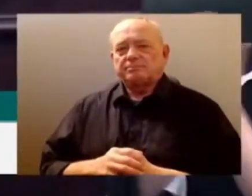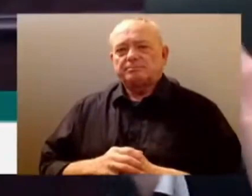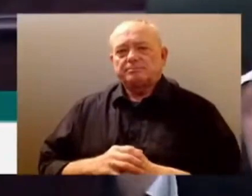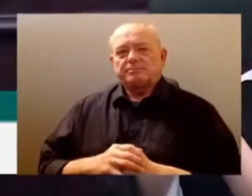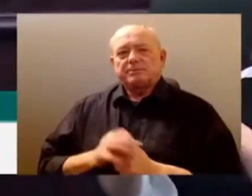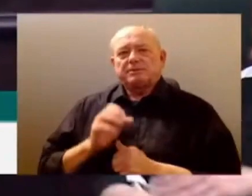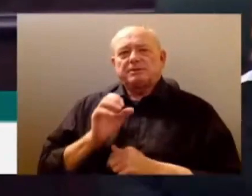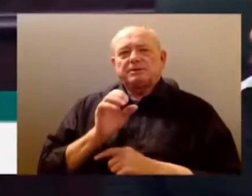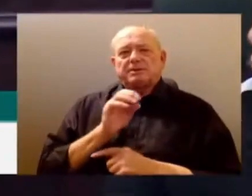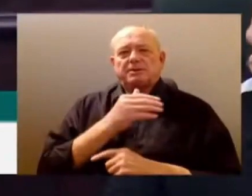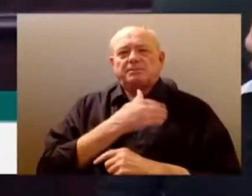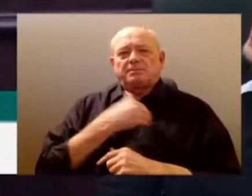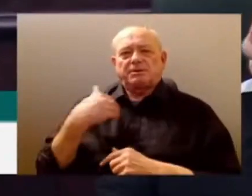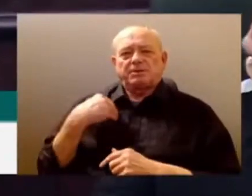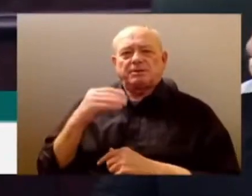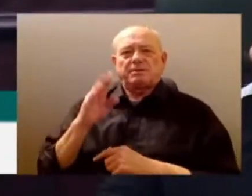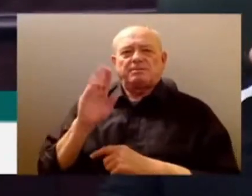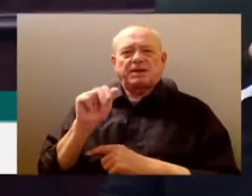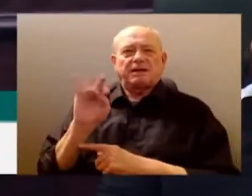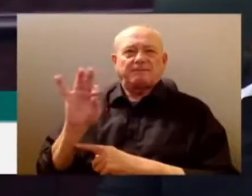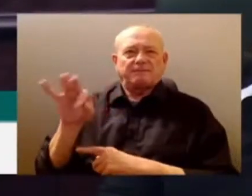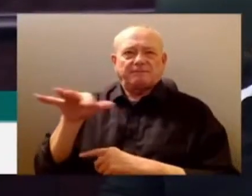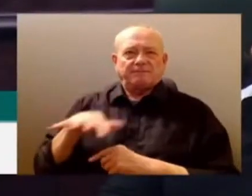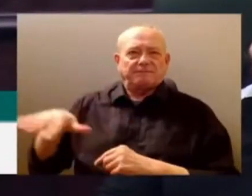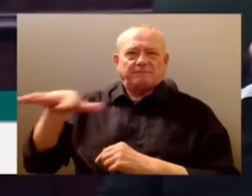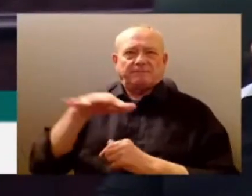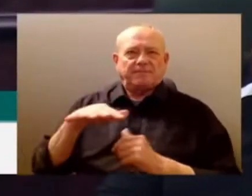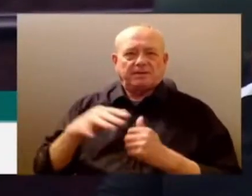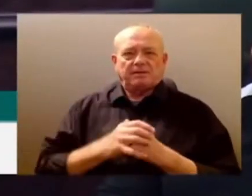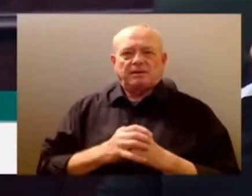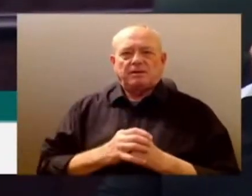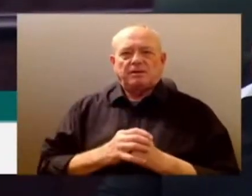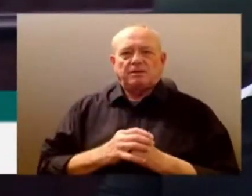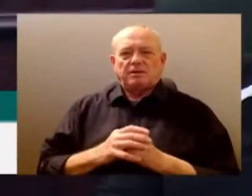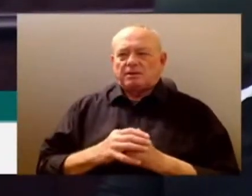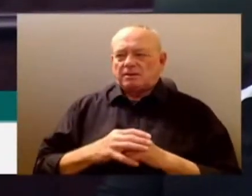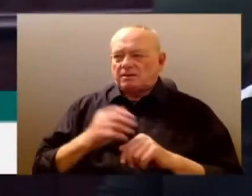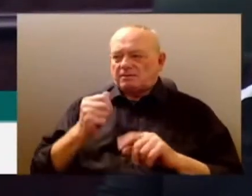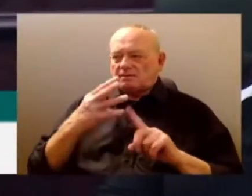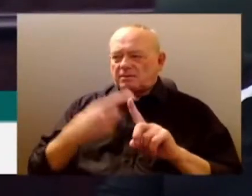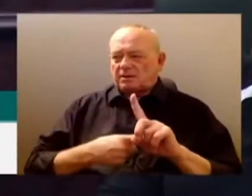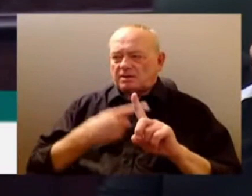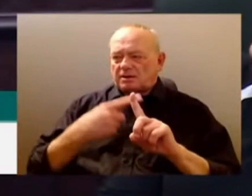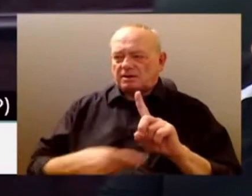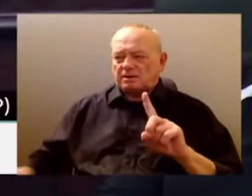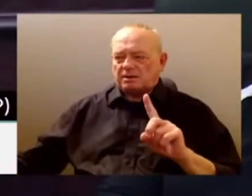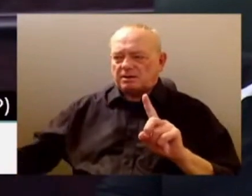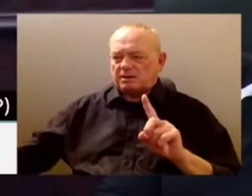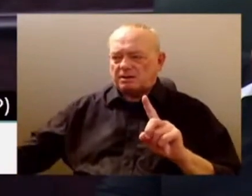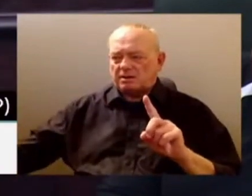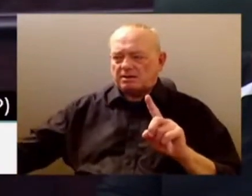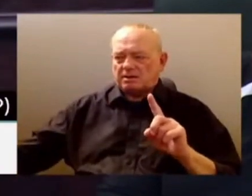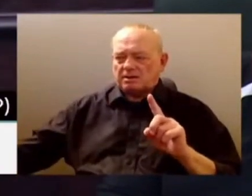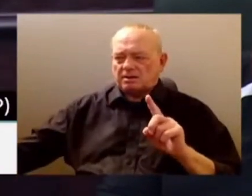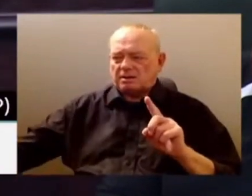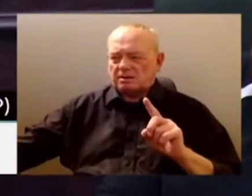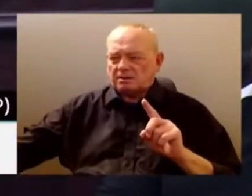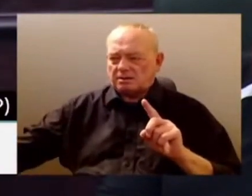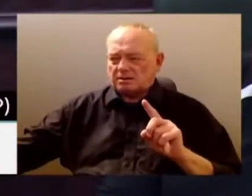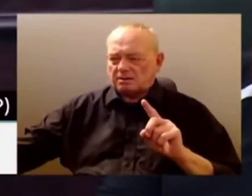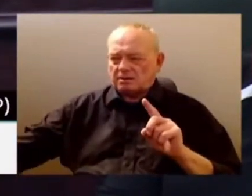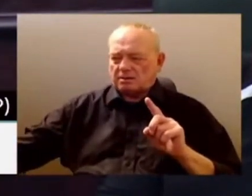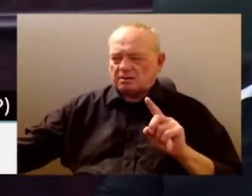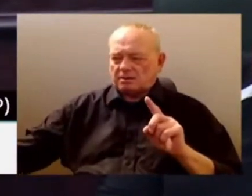Mr. Speaker, over the last few months, thousands of Albertans have raised concerns about logging in Kananaskis over an internationally significant